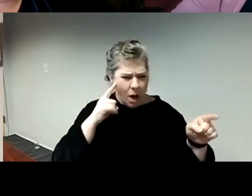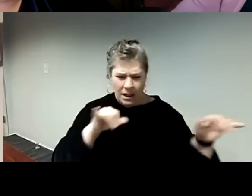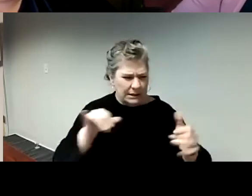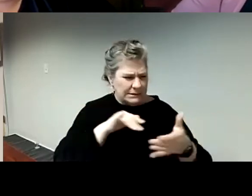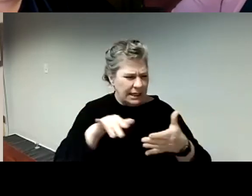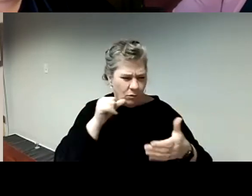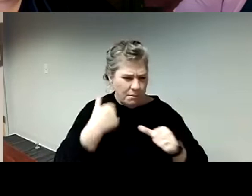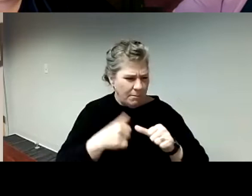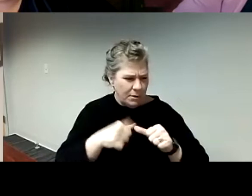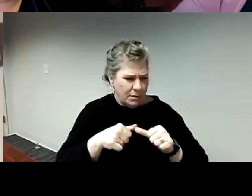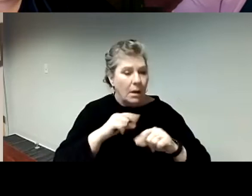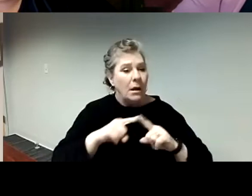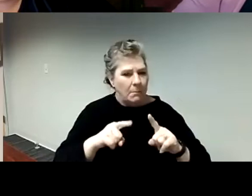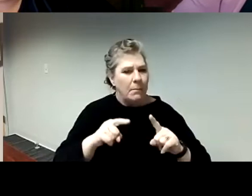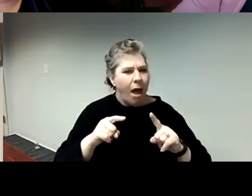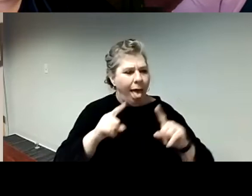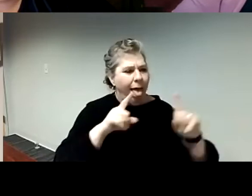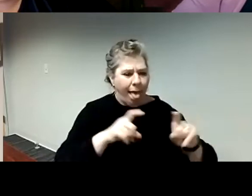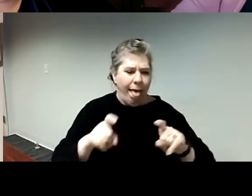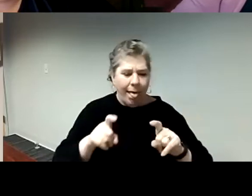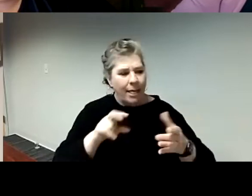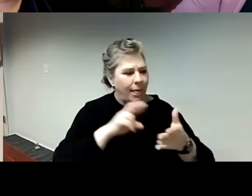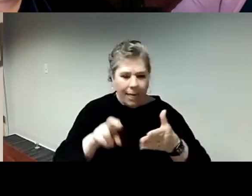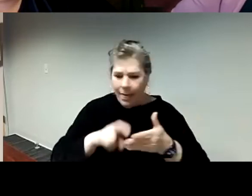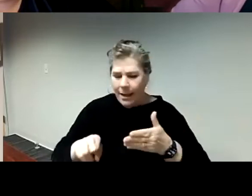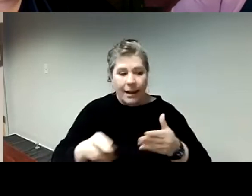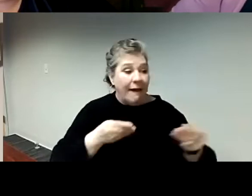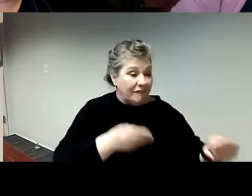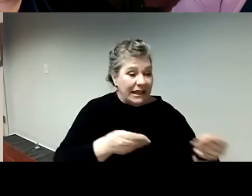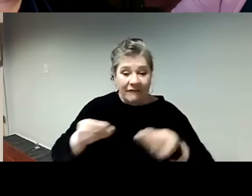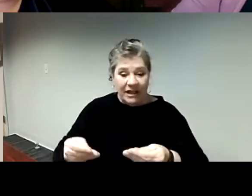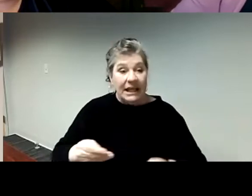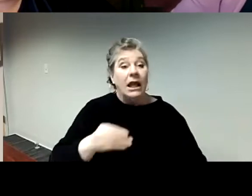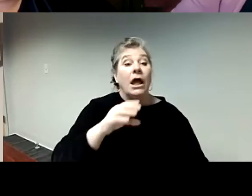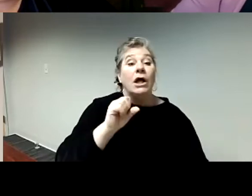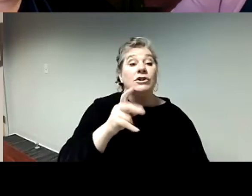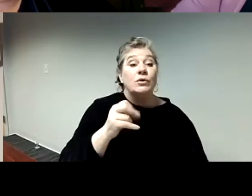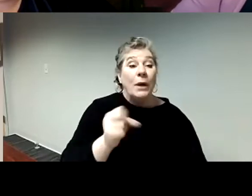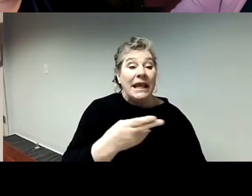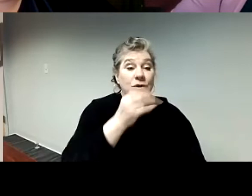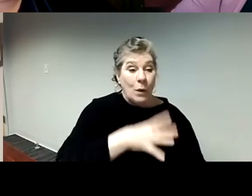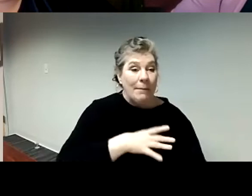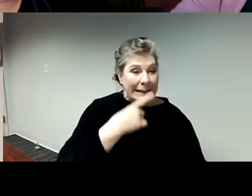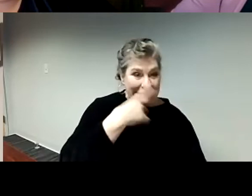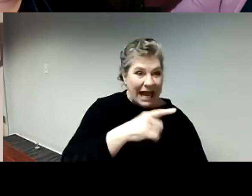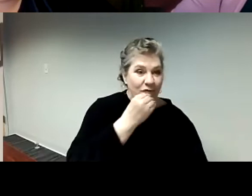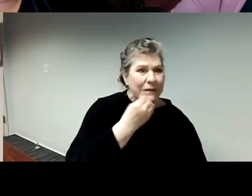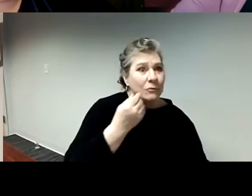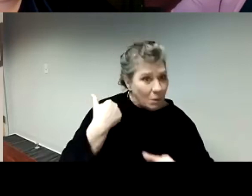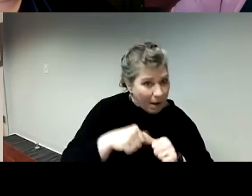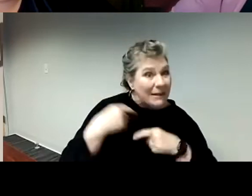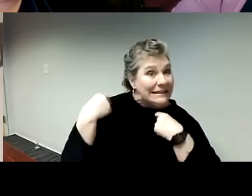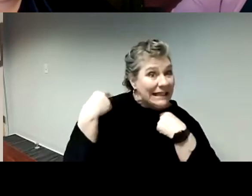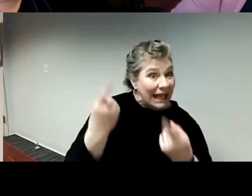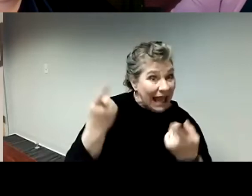but basically they did all sorts of things, including feeding the Swedish women Thai food, and this was back in 1973 in the